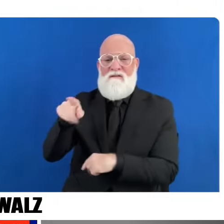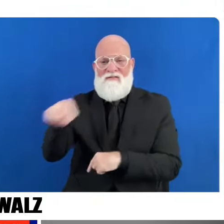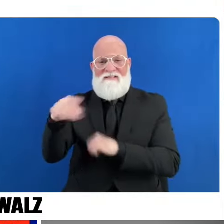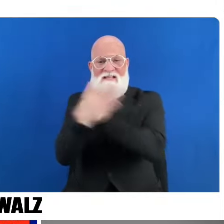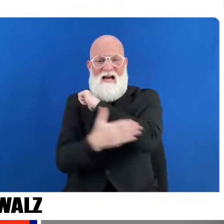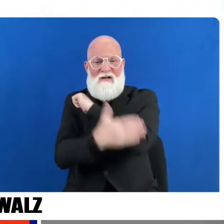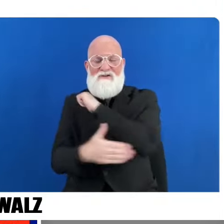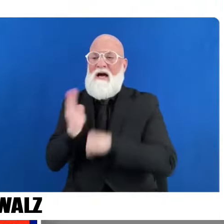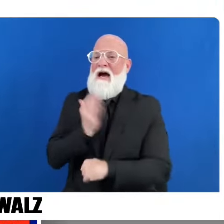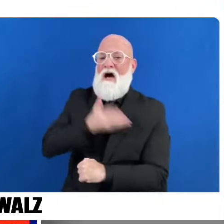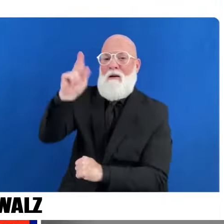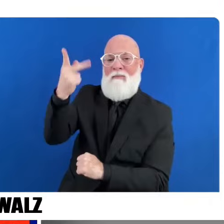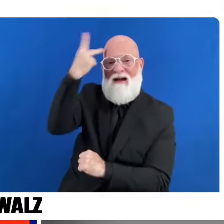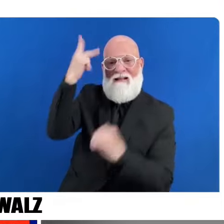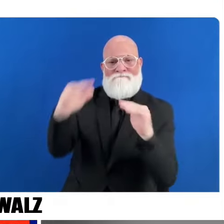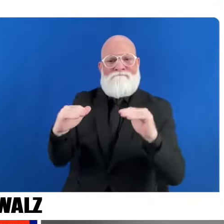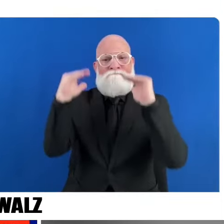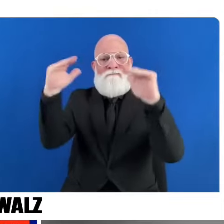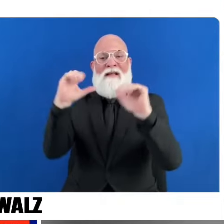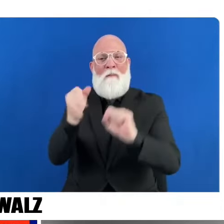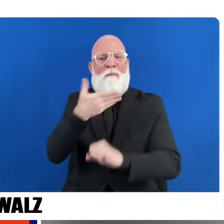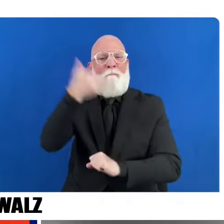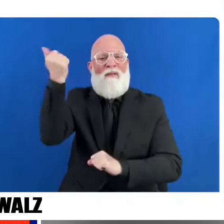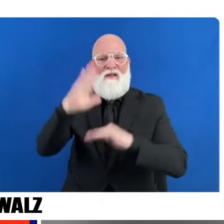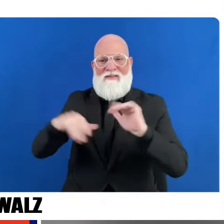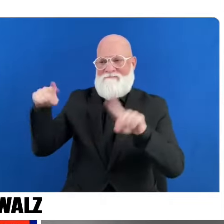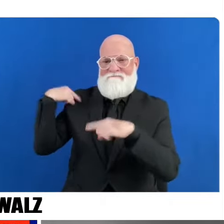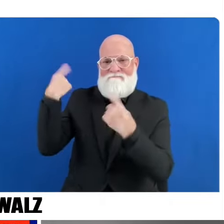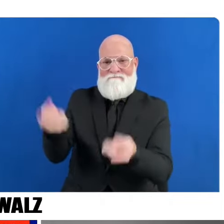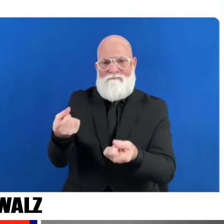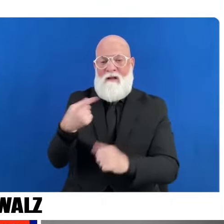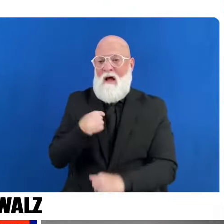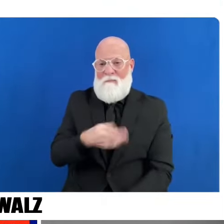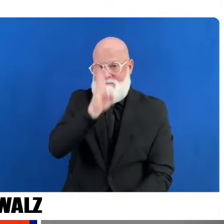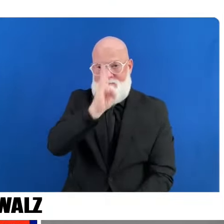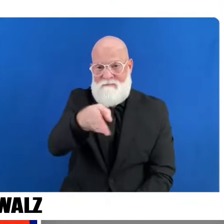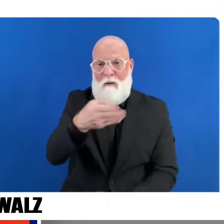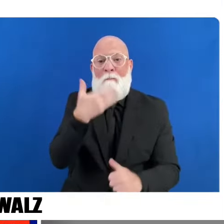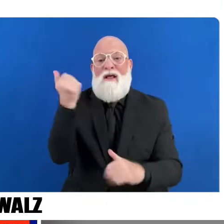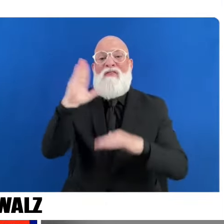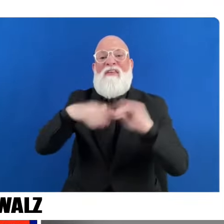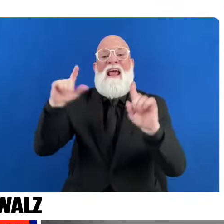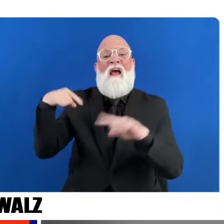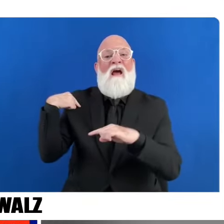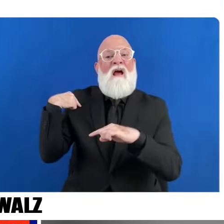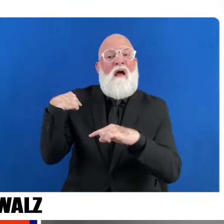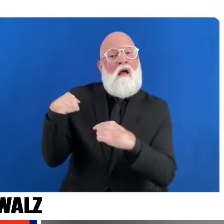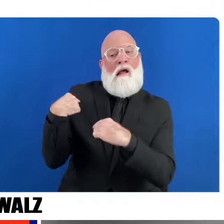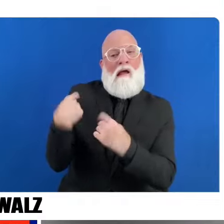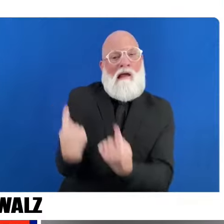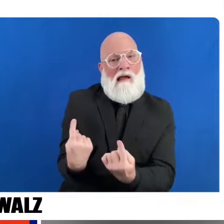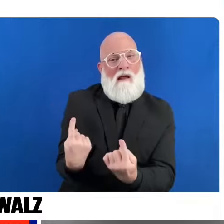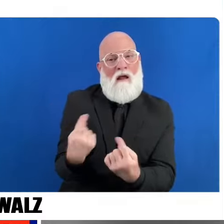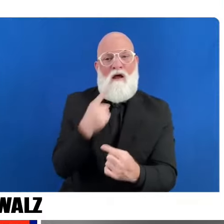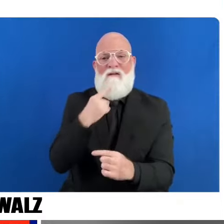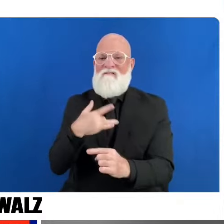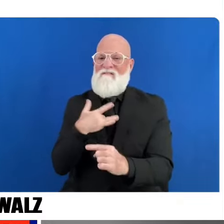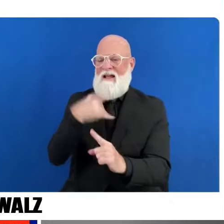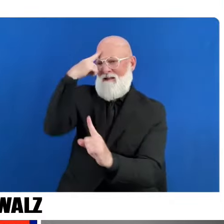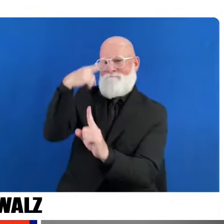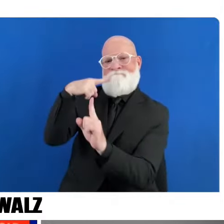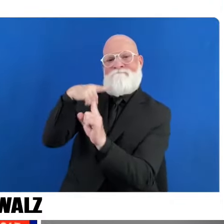And I have to tell you, that better than it is the sense of optimism that there can be an opportunity